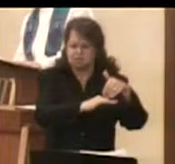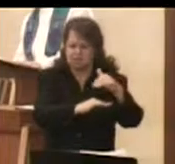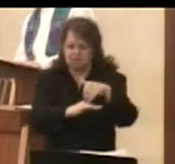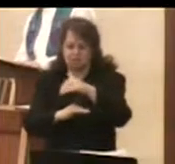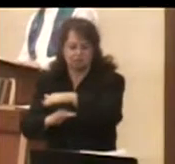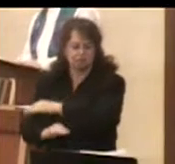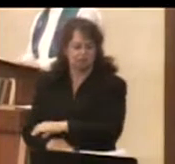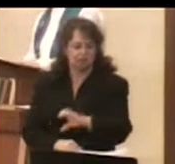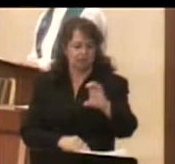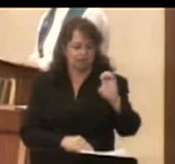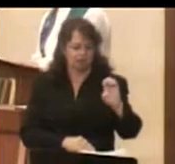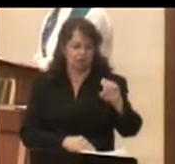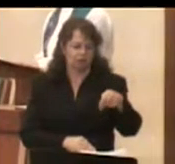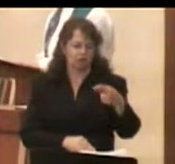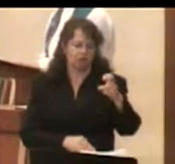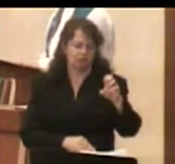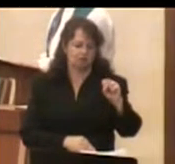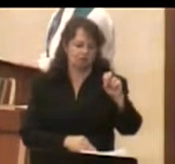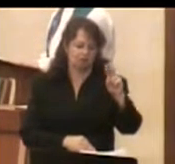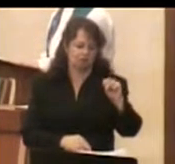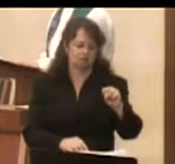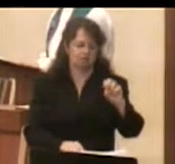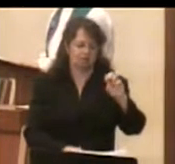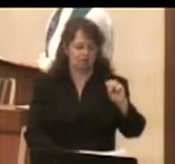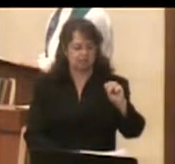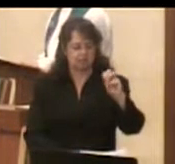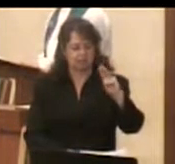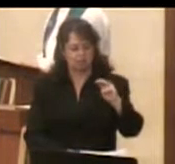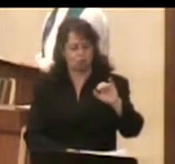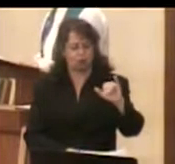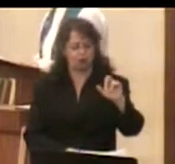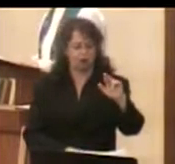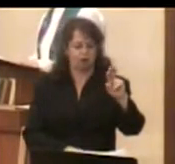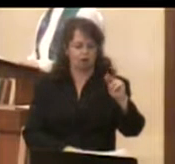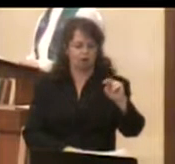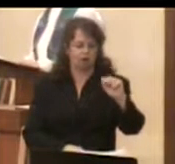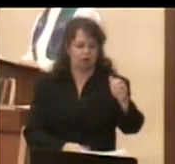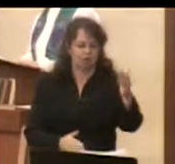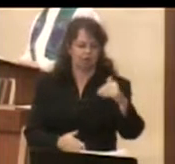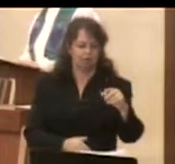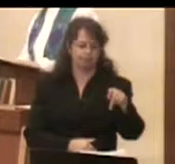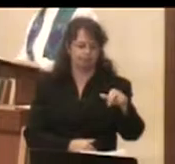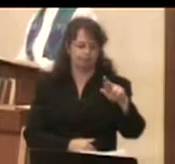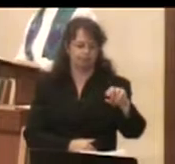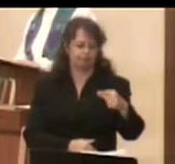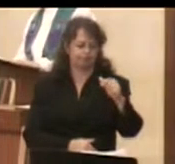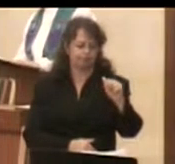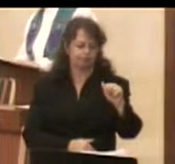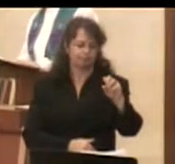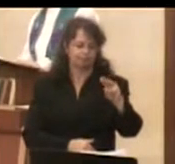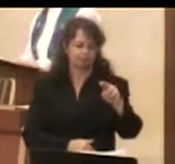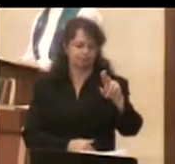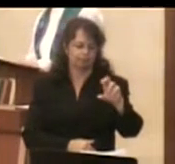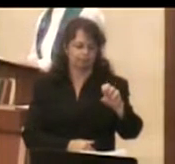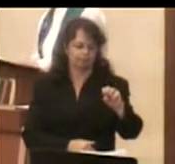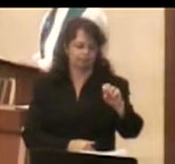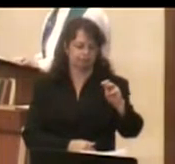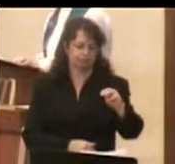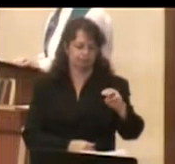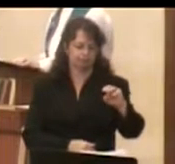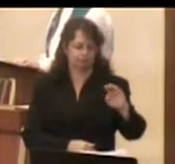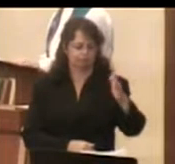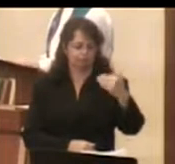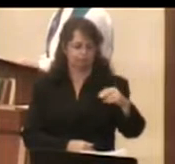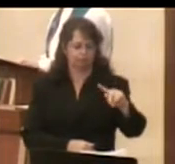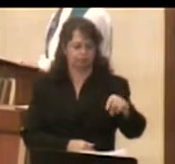Ephesus, to Smyrna, to Pergamum, to Thyatira, to Sardis, to Philadelphia, and to Laodicea."